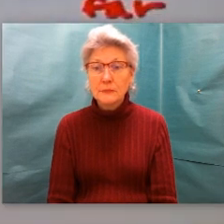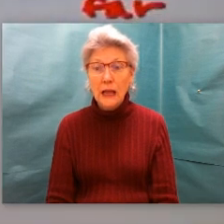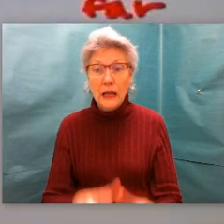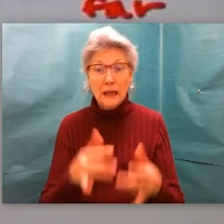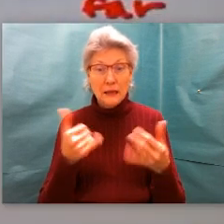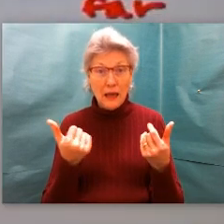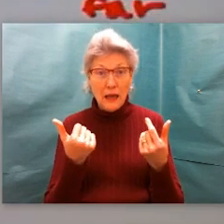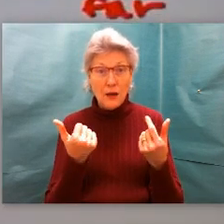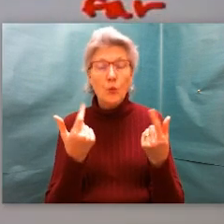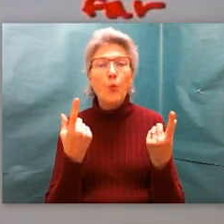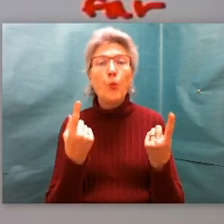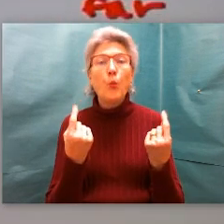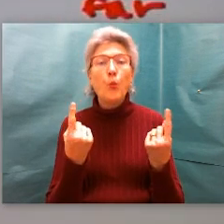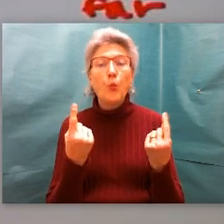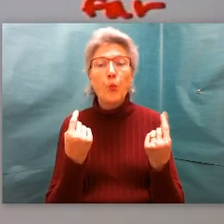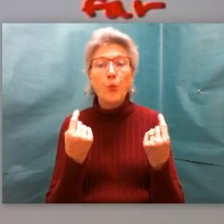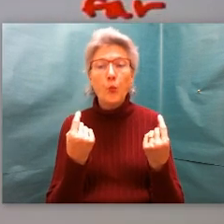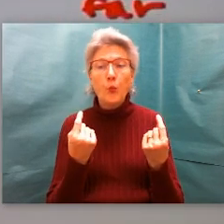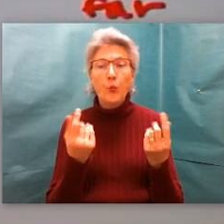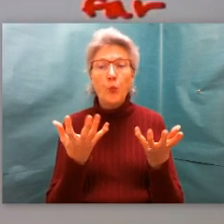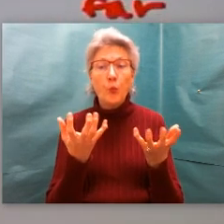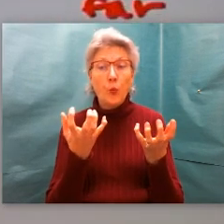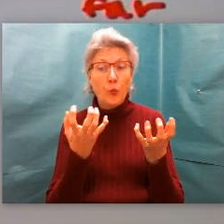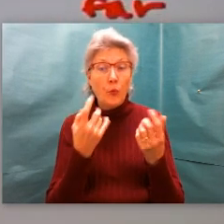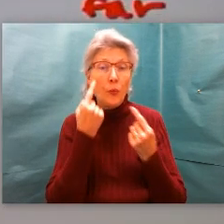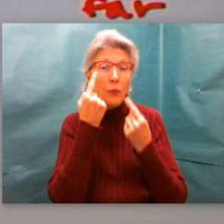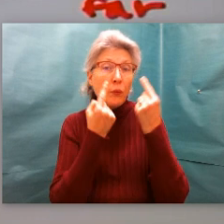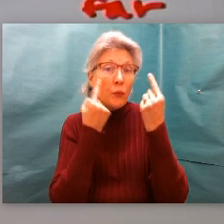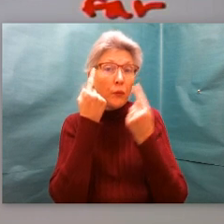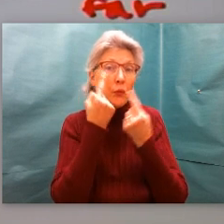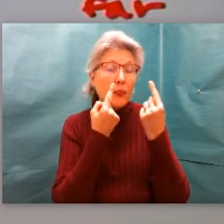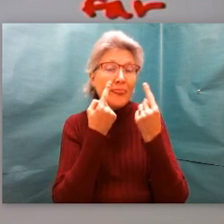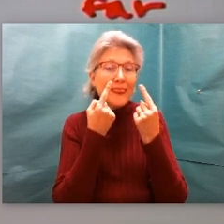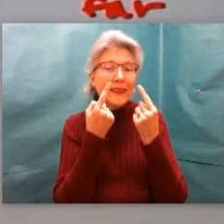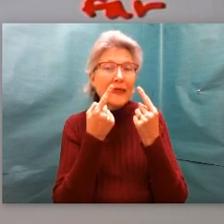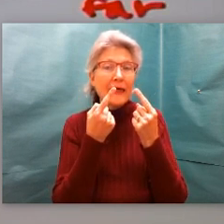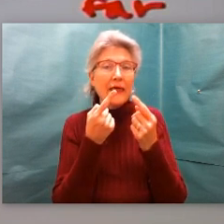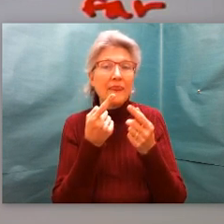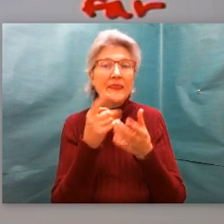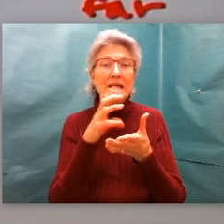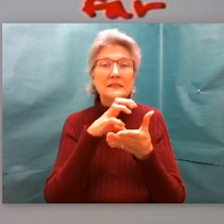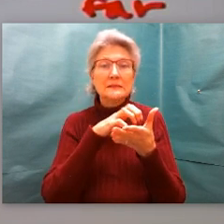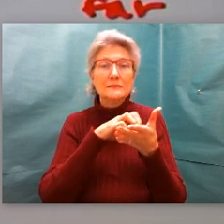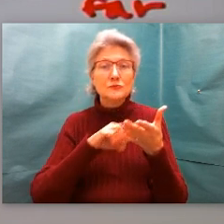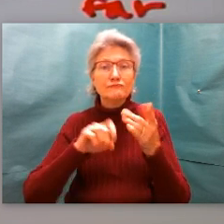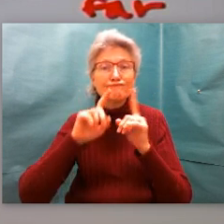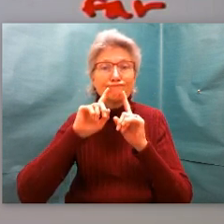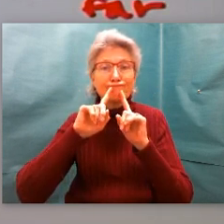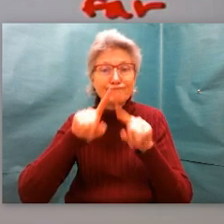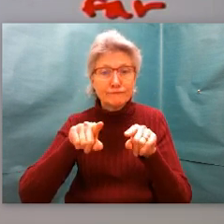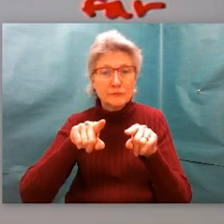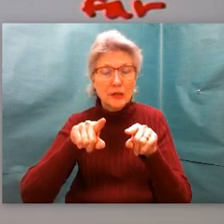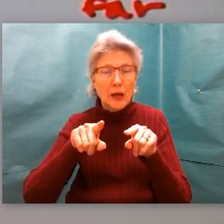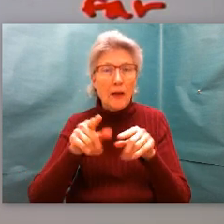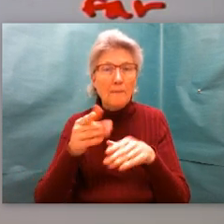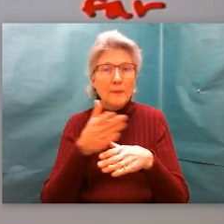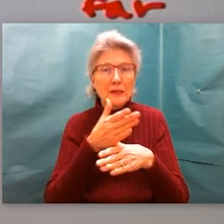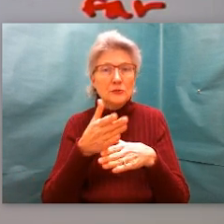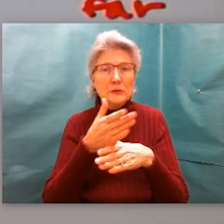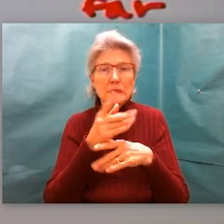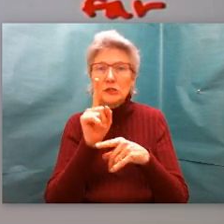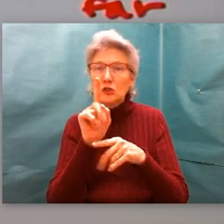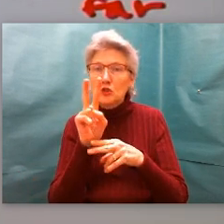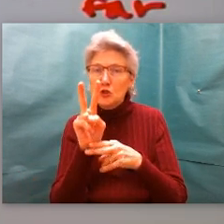Now what I'm going to do is I'm going to think about the difference between these two distances. And I'm going to use the